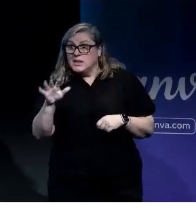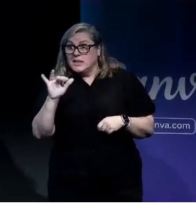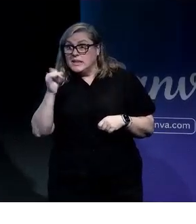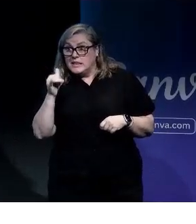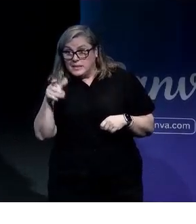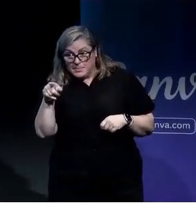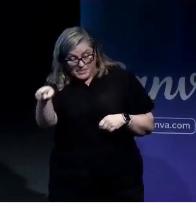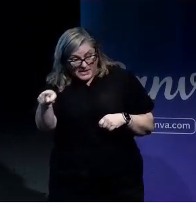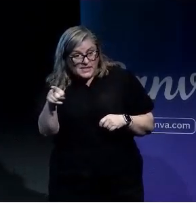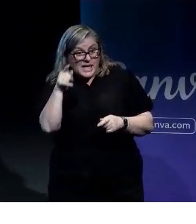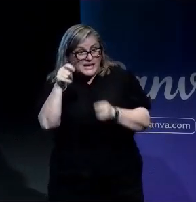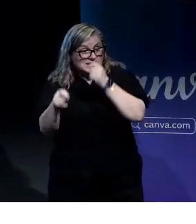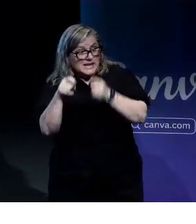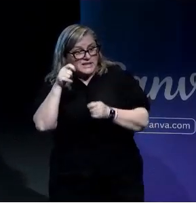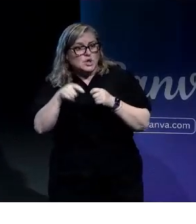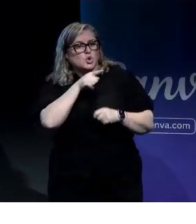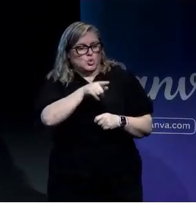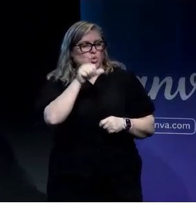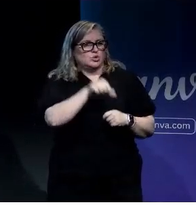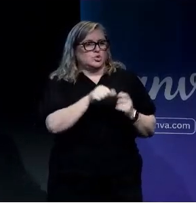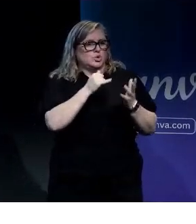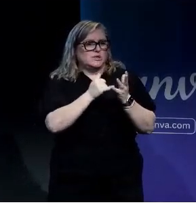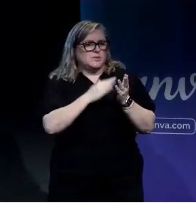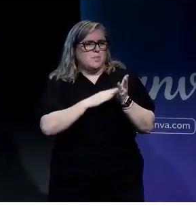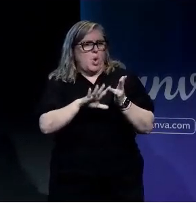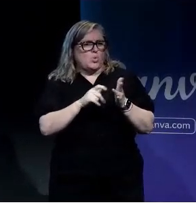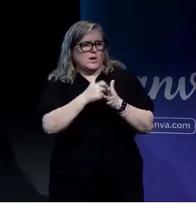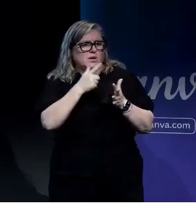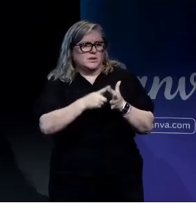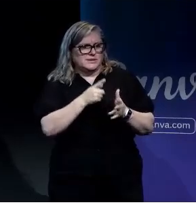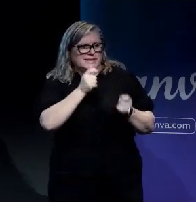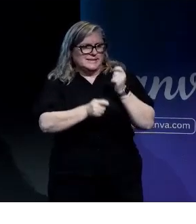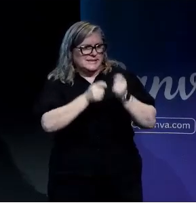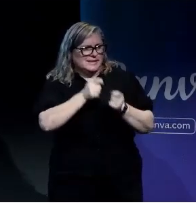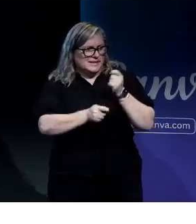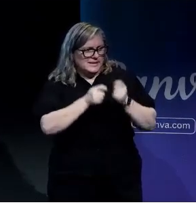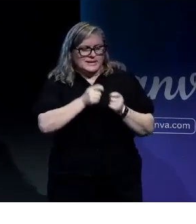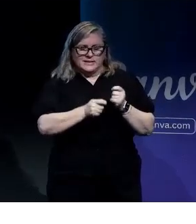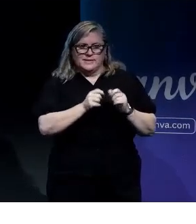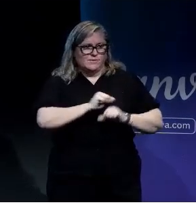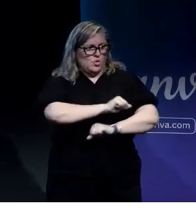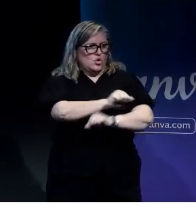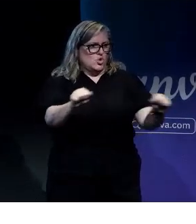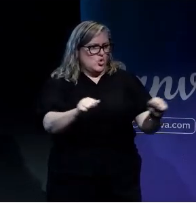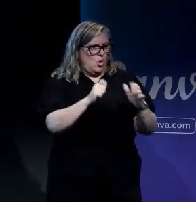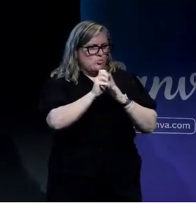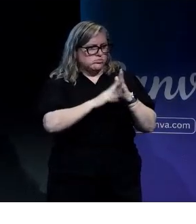as part of your monitoring process. And we'll go over a little bit about what that is in a few minutes.